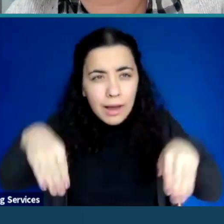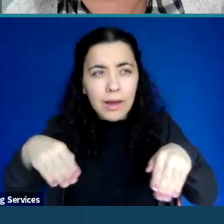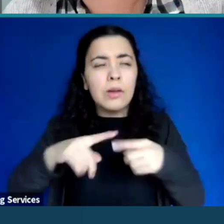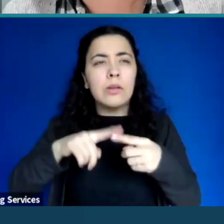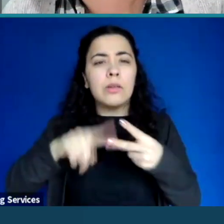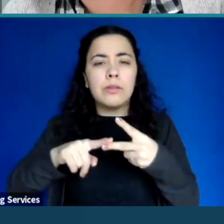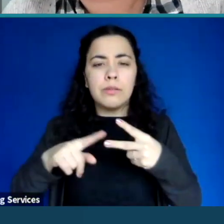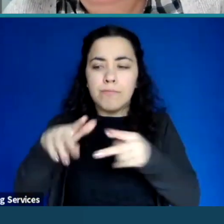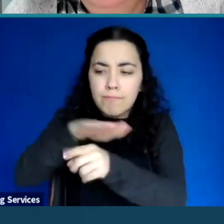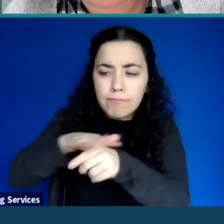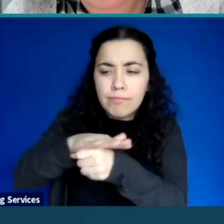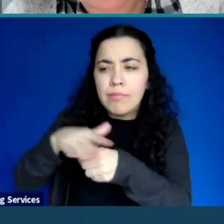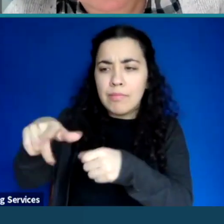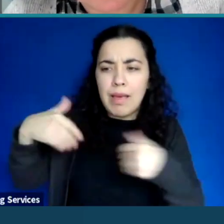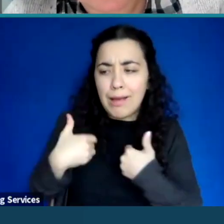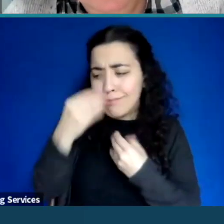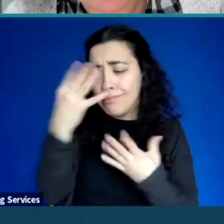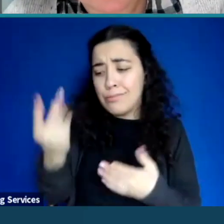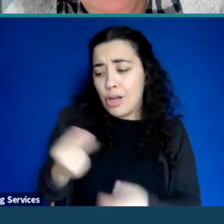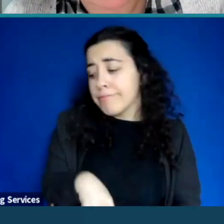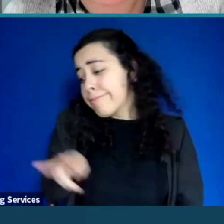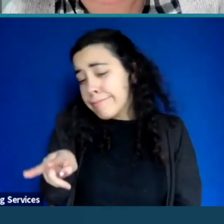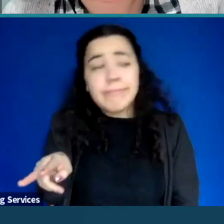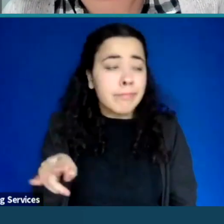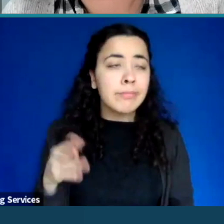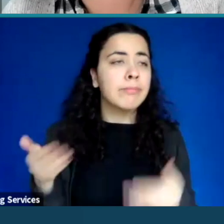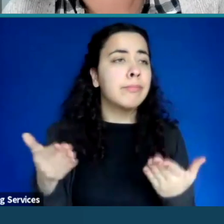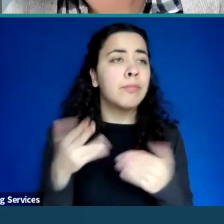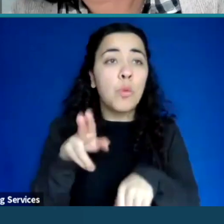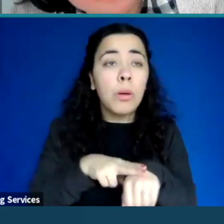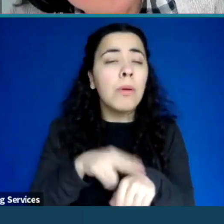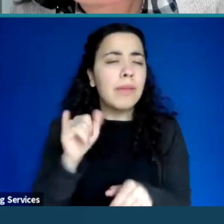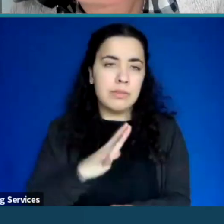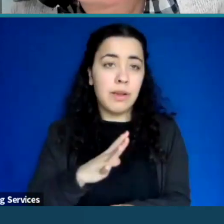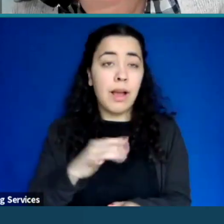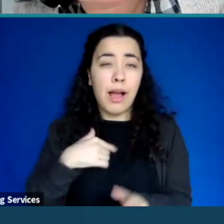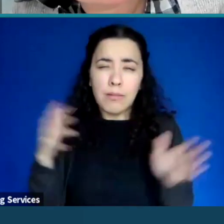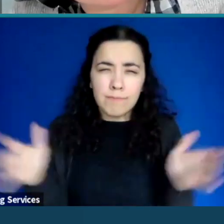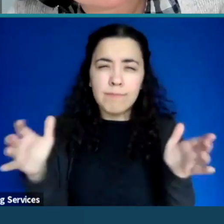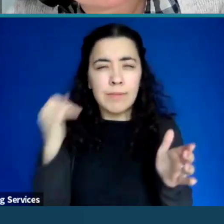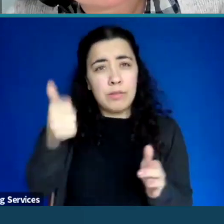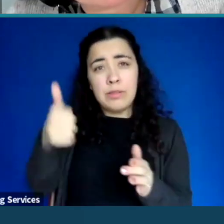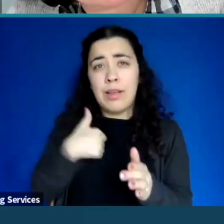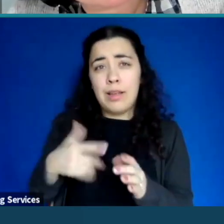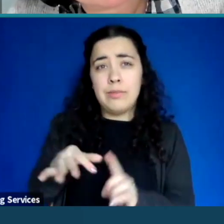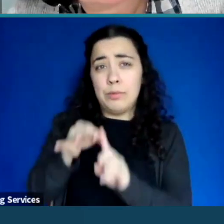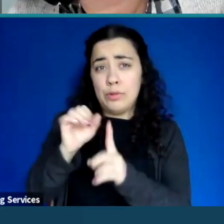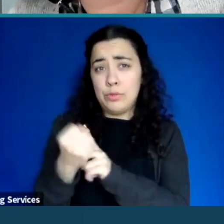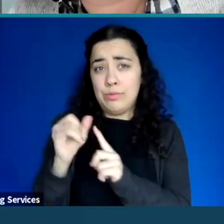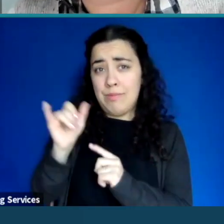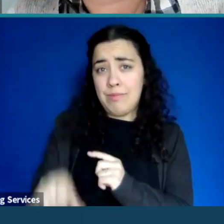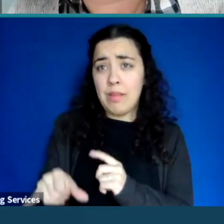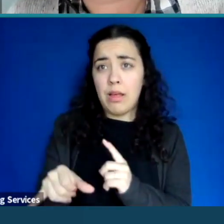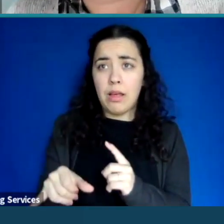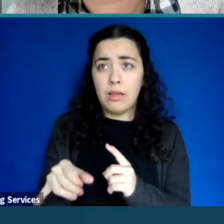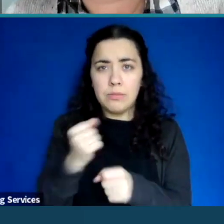if they saw a dog. That's where I think it's really important to be proactive. If you have special situations like that, make